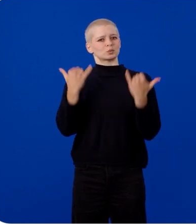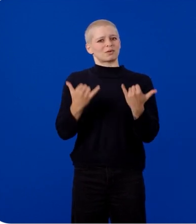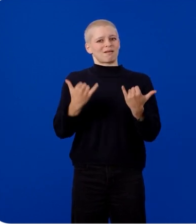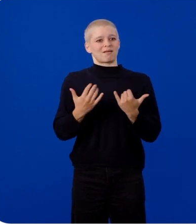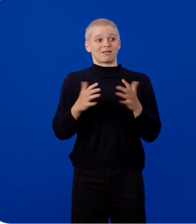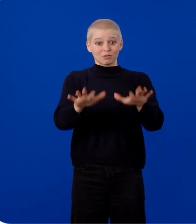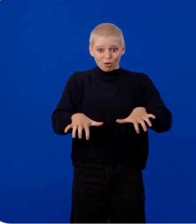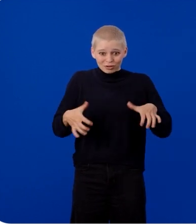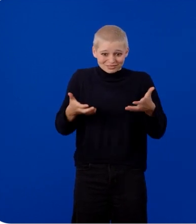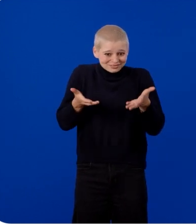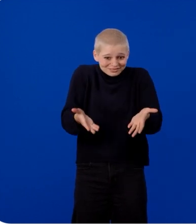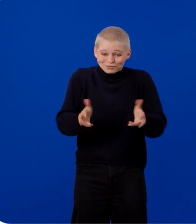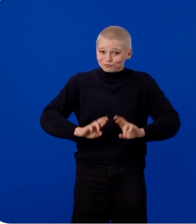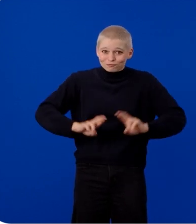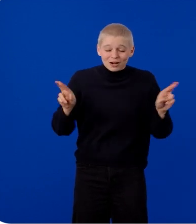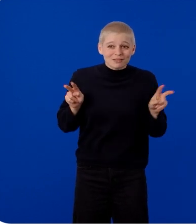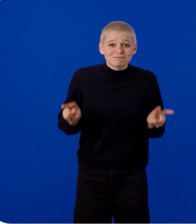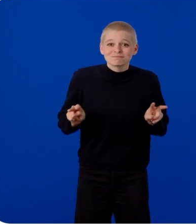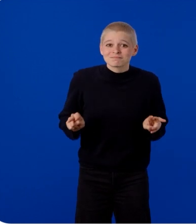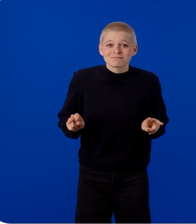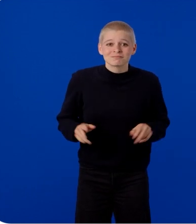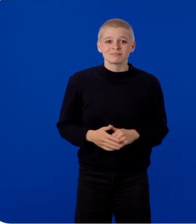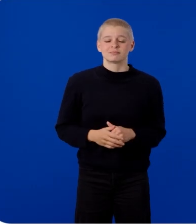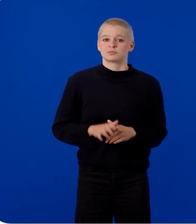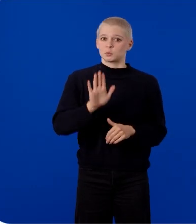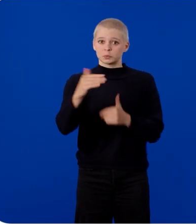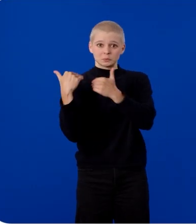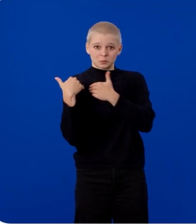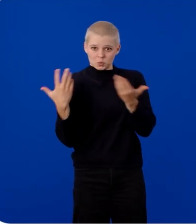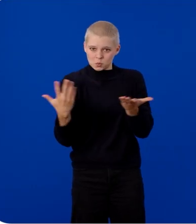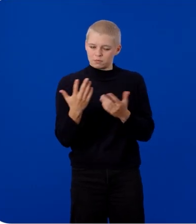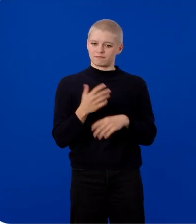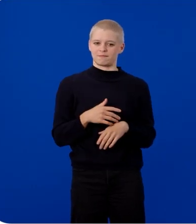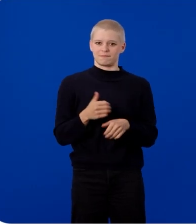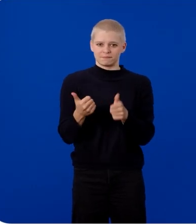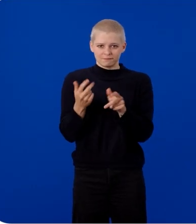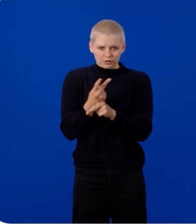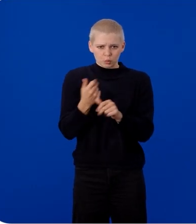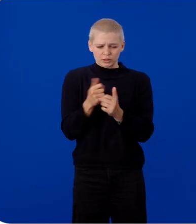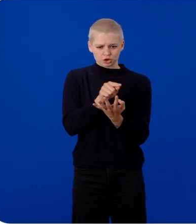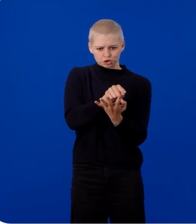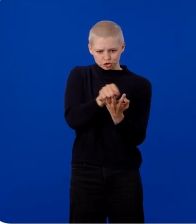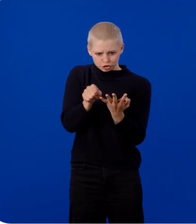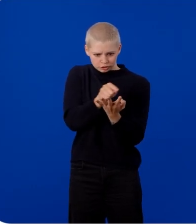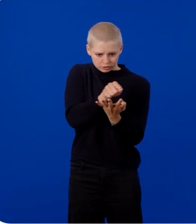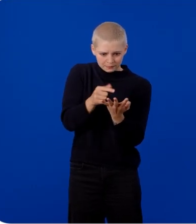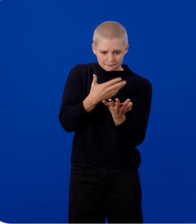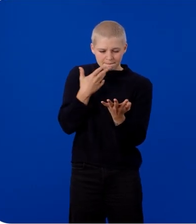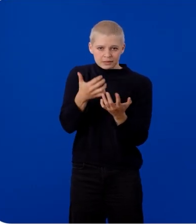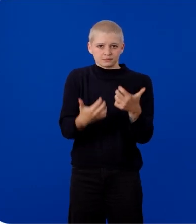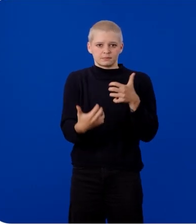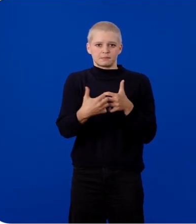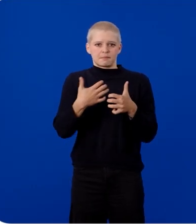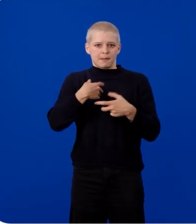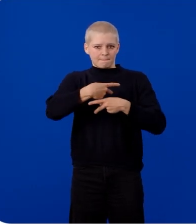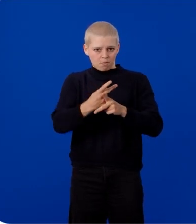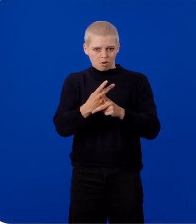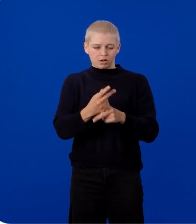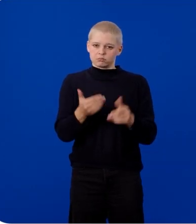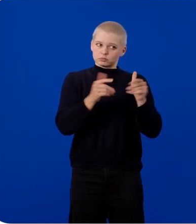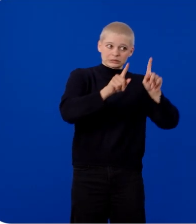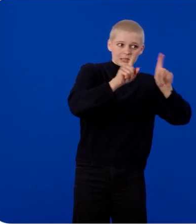already here. Your job is to find the path that fits your product, test, launch, and